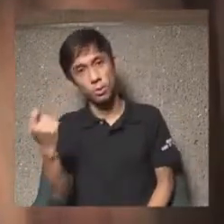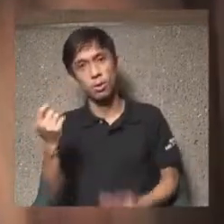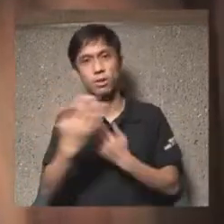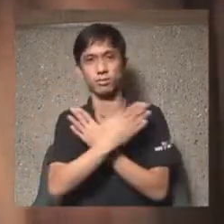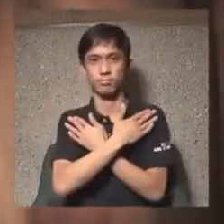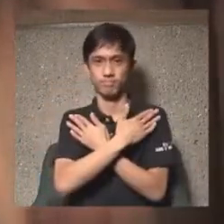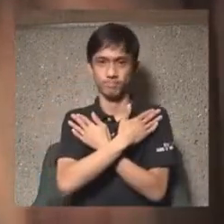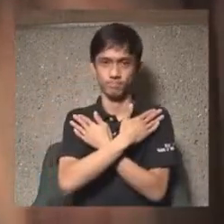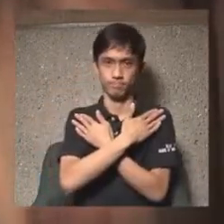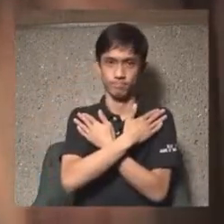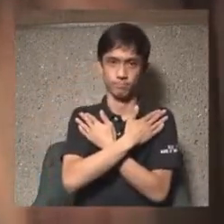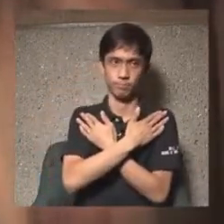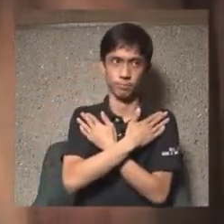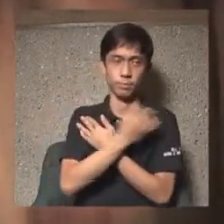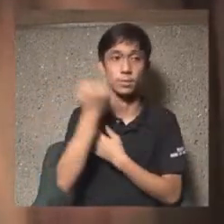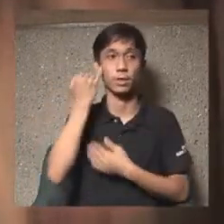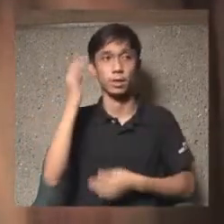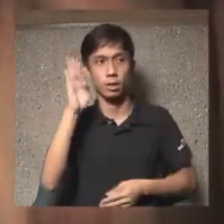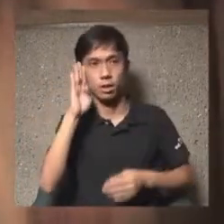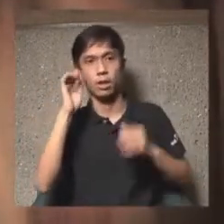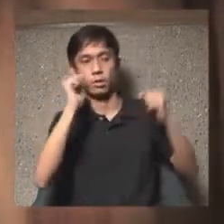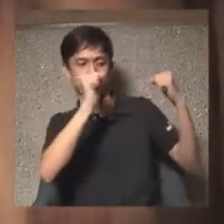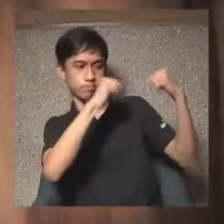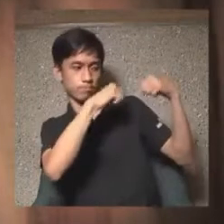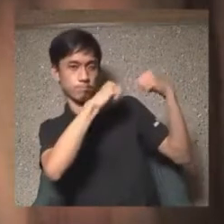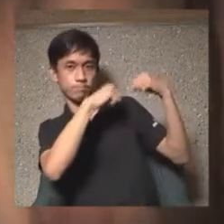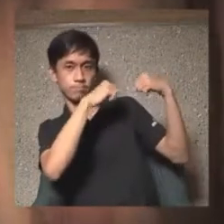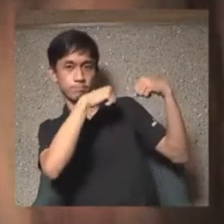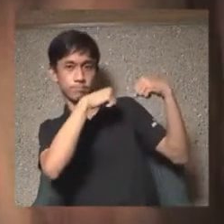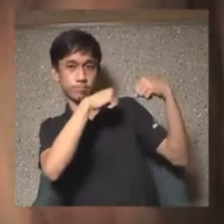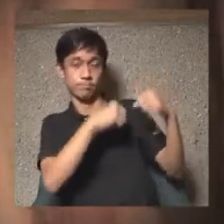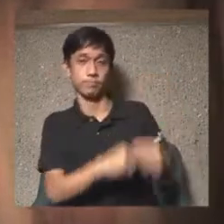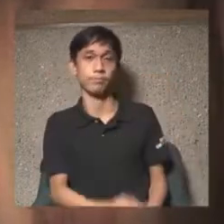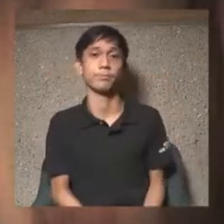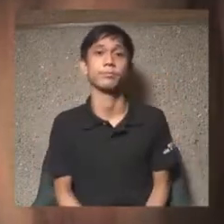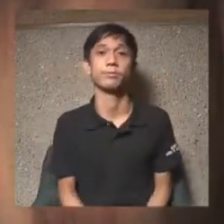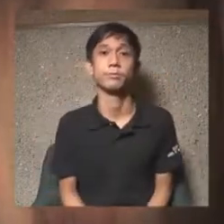text, but he agreed with that terms. 7 years.